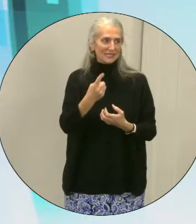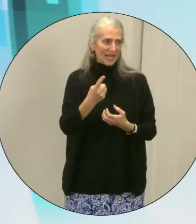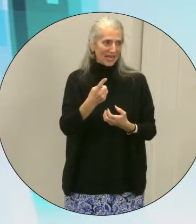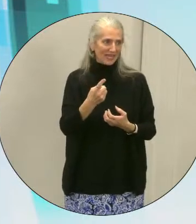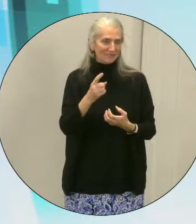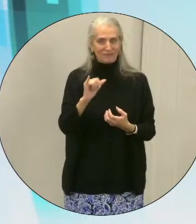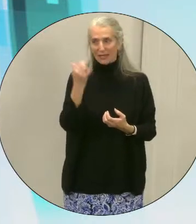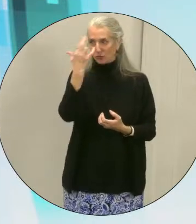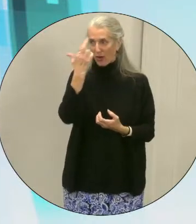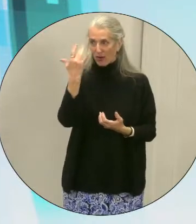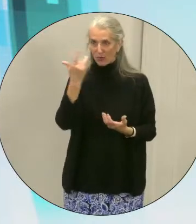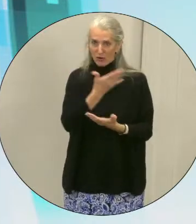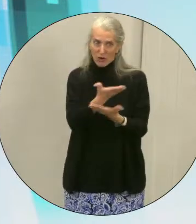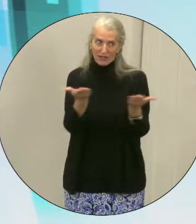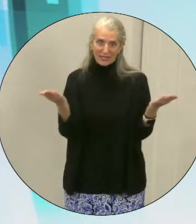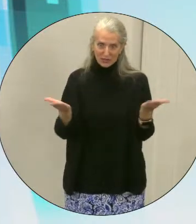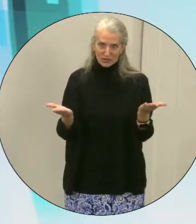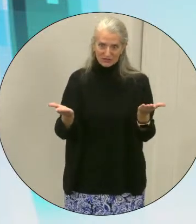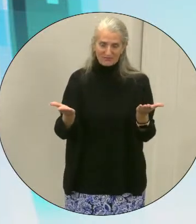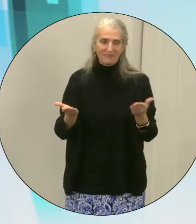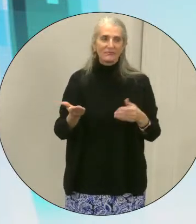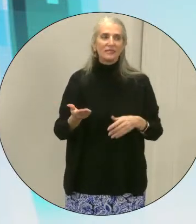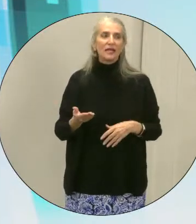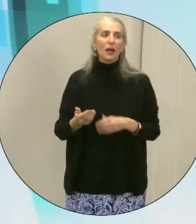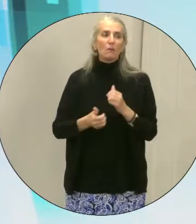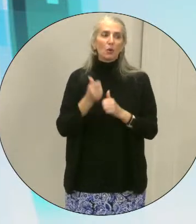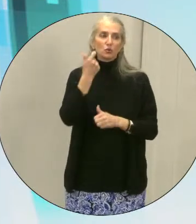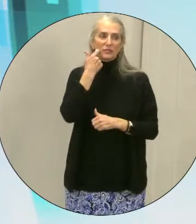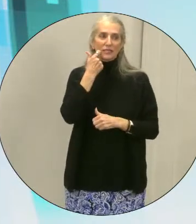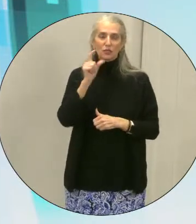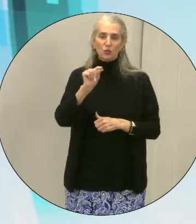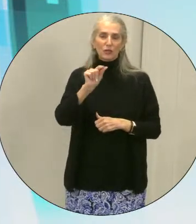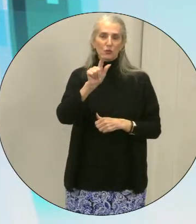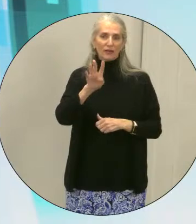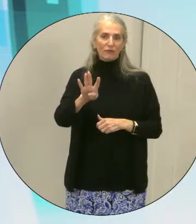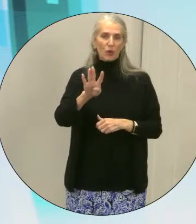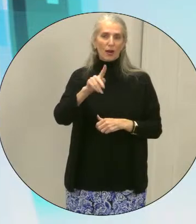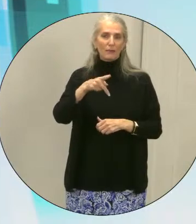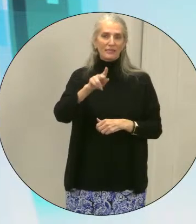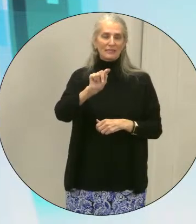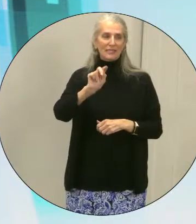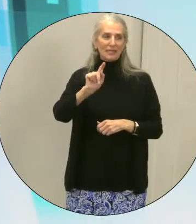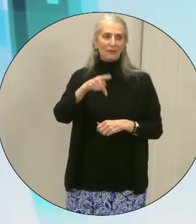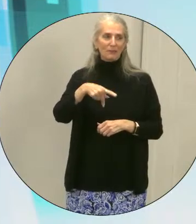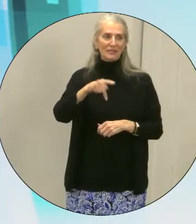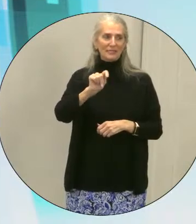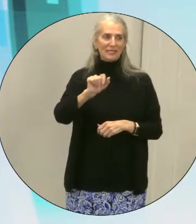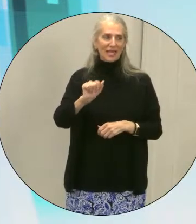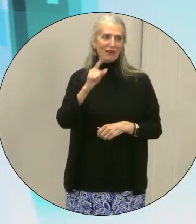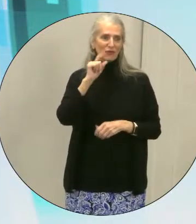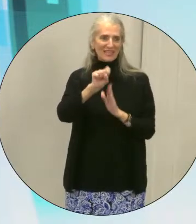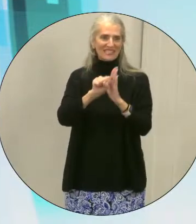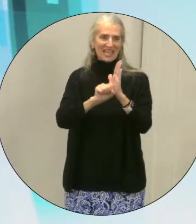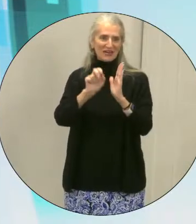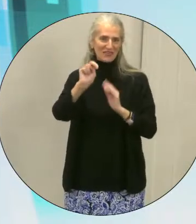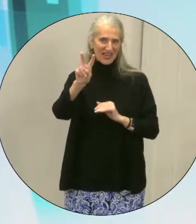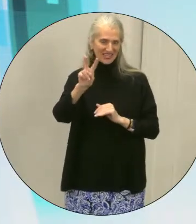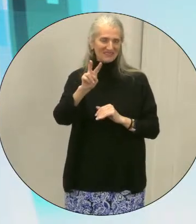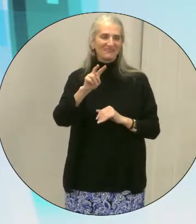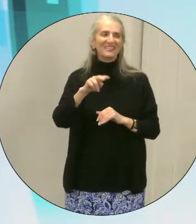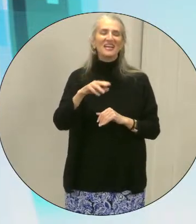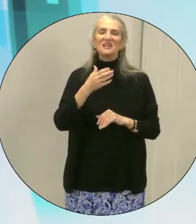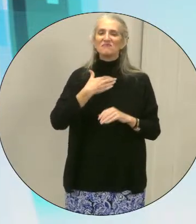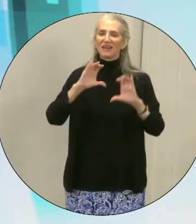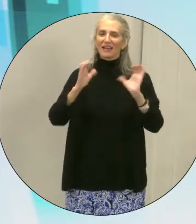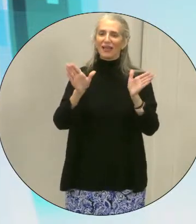here. And most recently, the 2024 PTA Teacher of the Year for the state of Nevada. My classroom is open